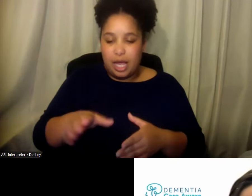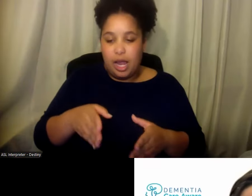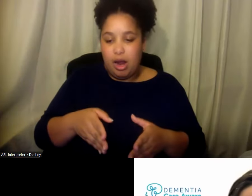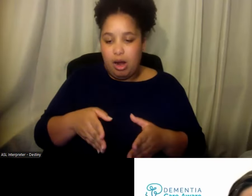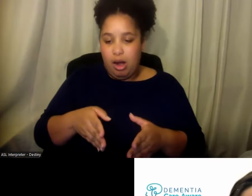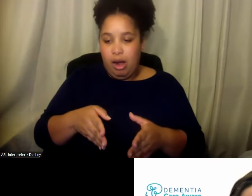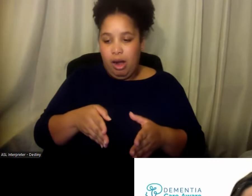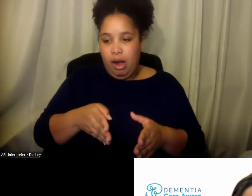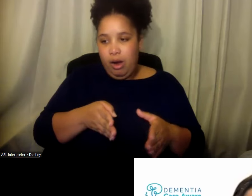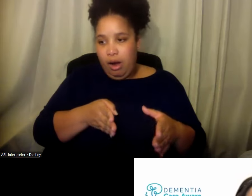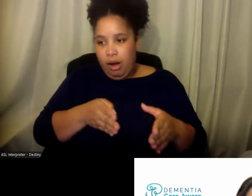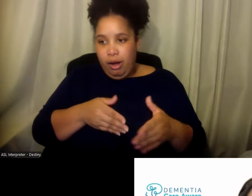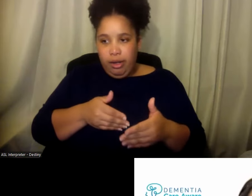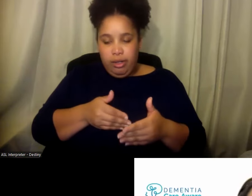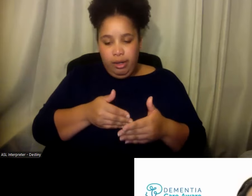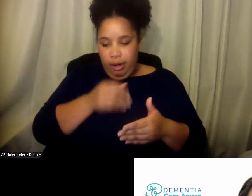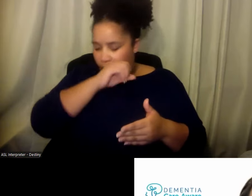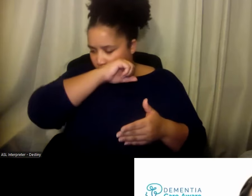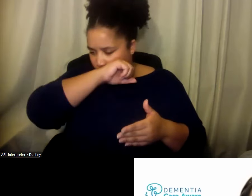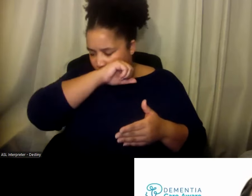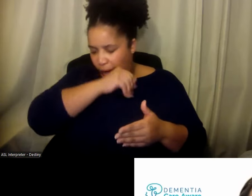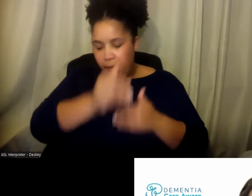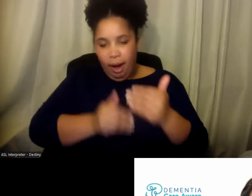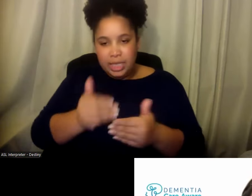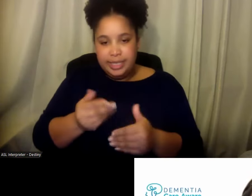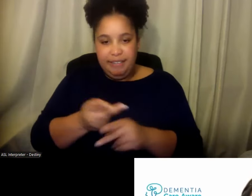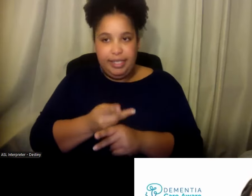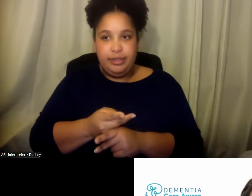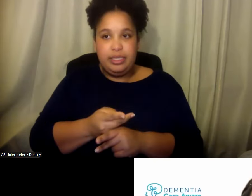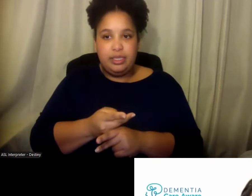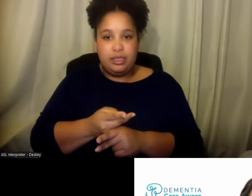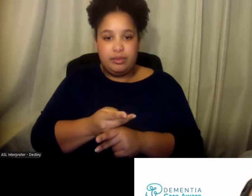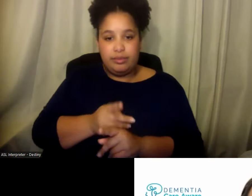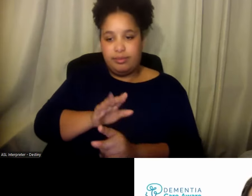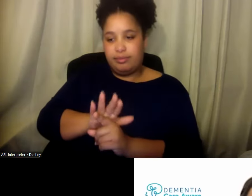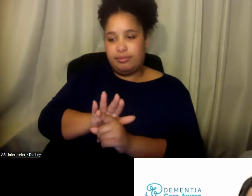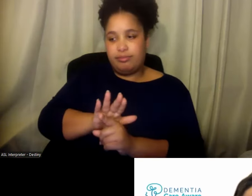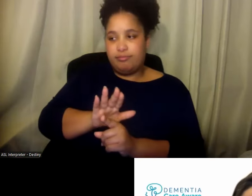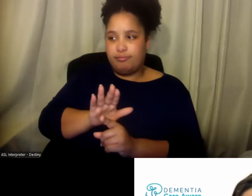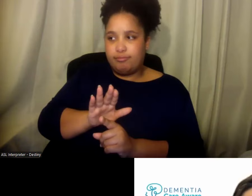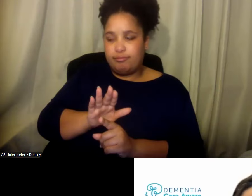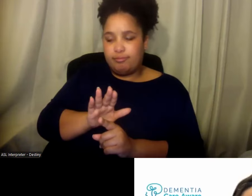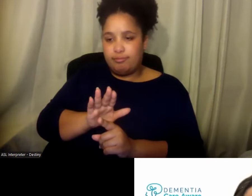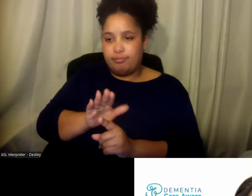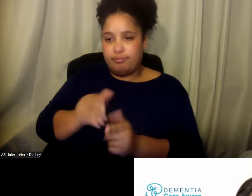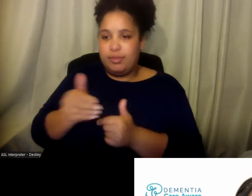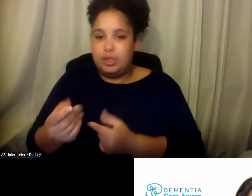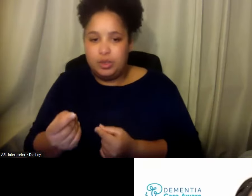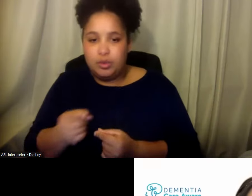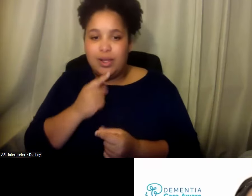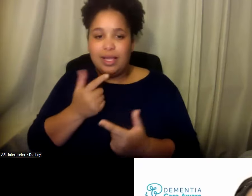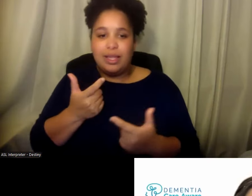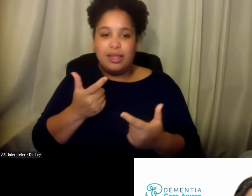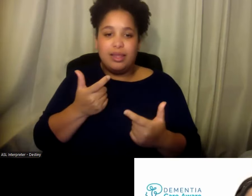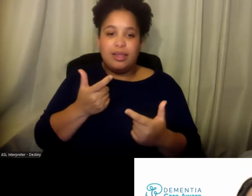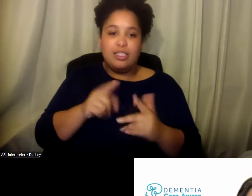roadmap of doing the thorough workup for these issues. But I guess the big message is let's just start